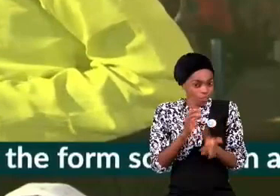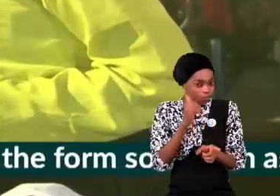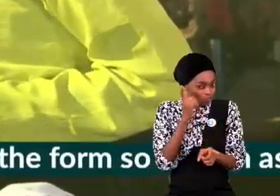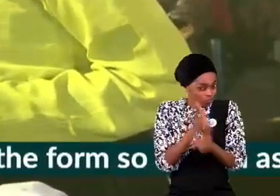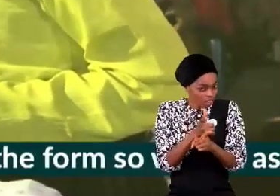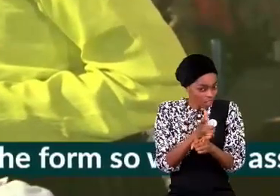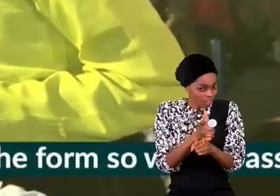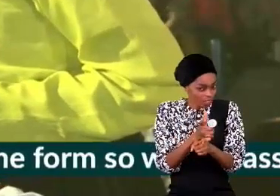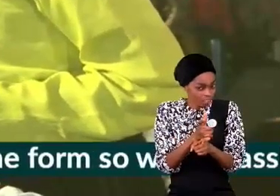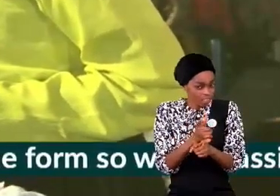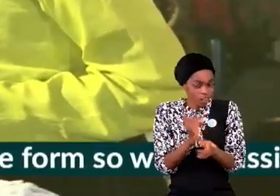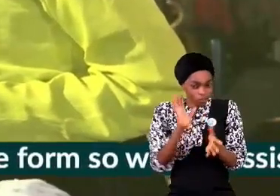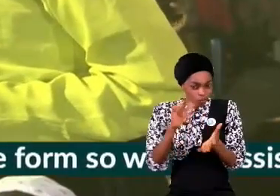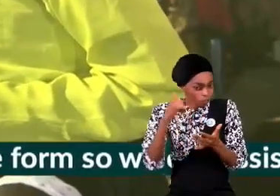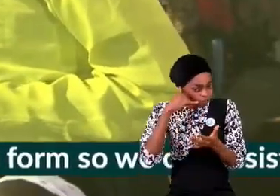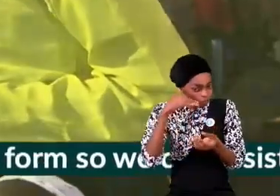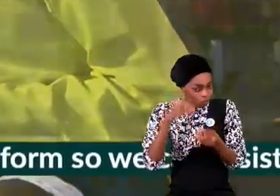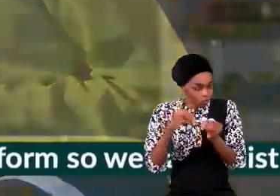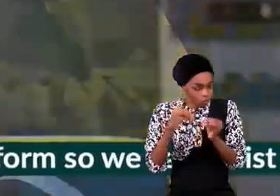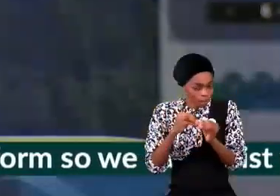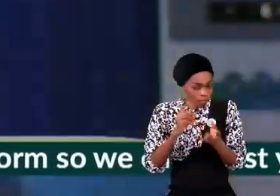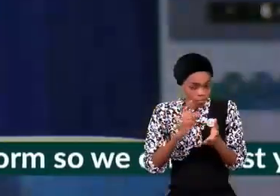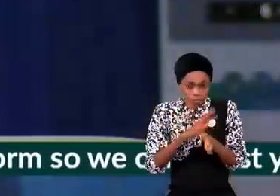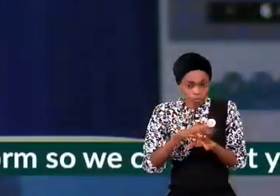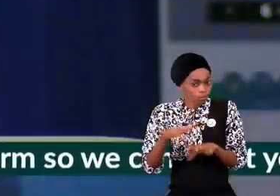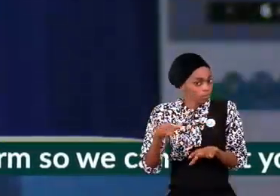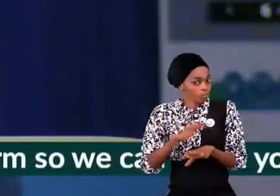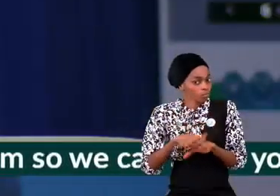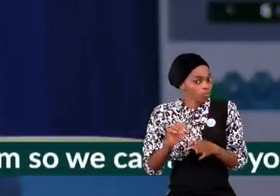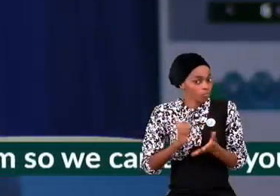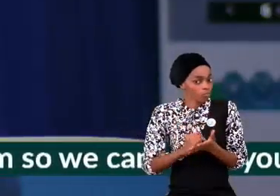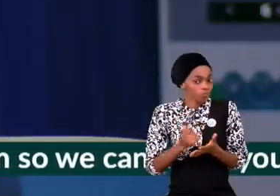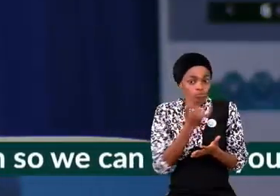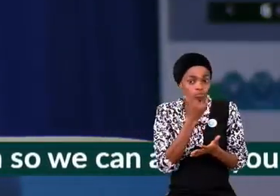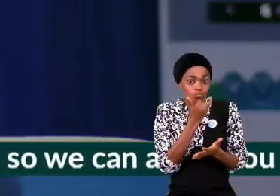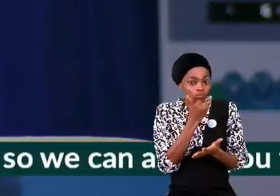Attend to all of them, even at the gate.